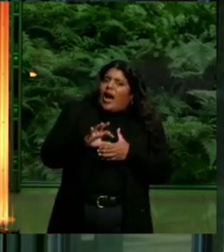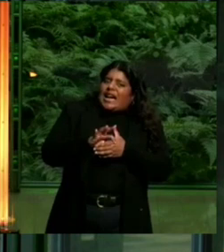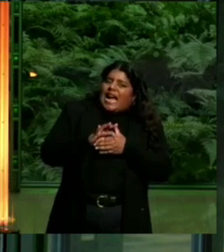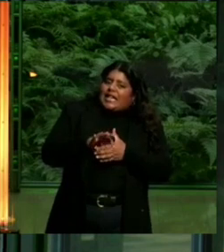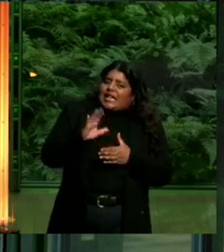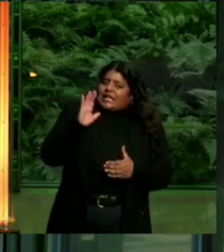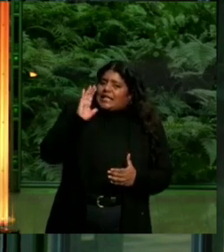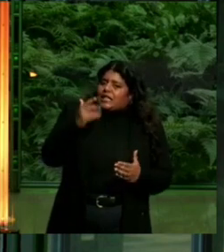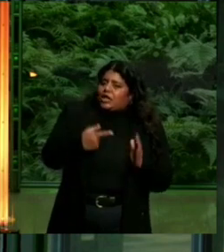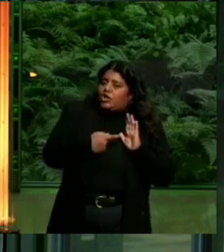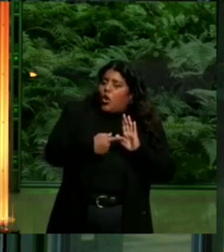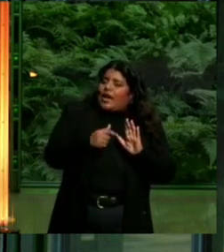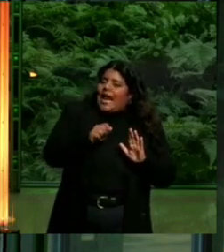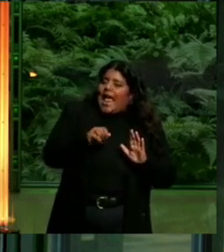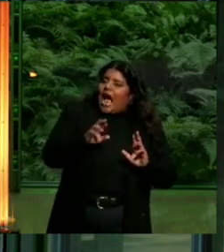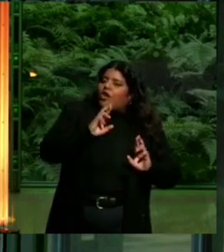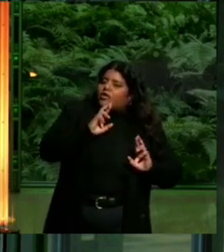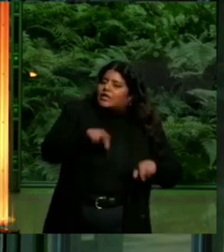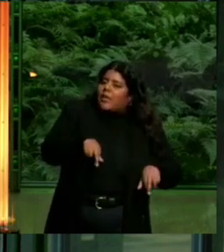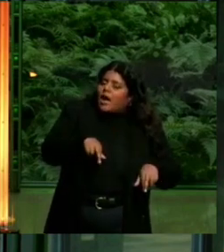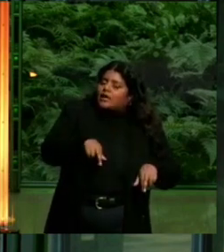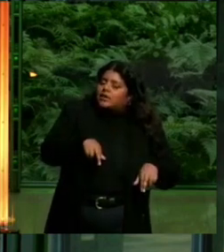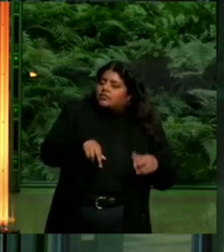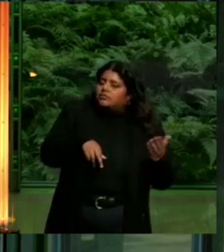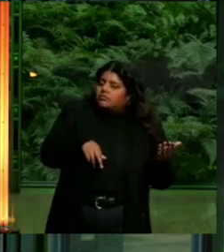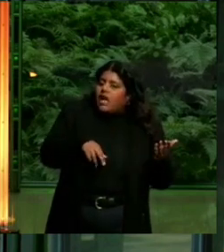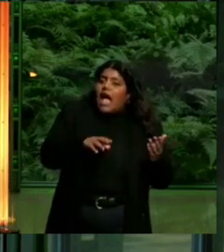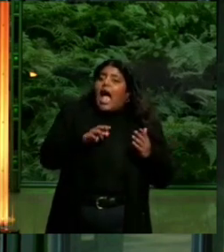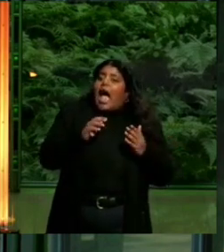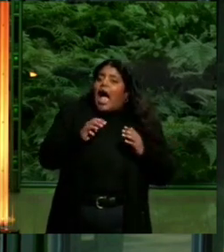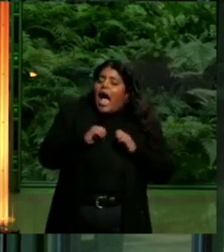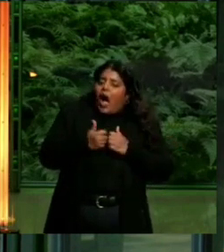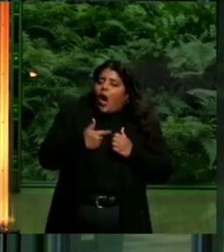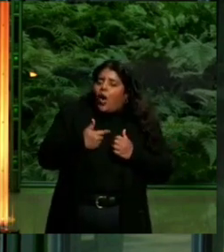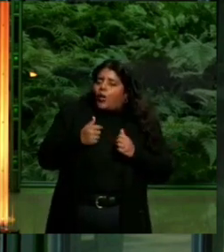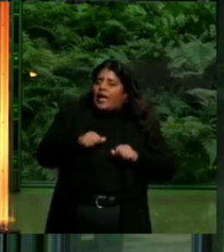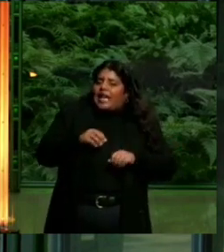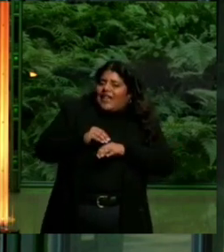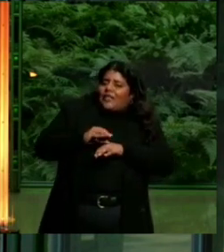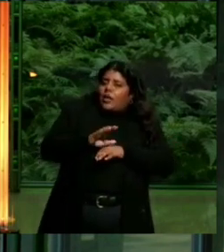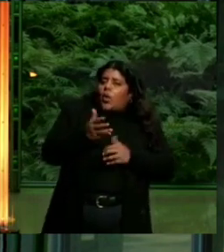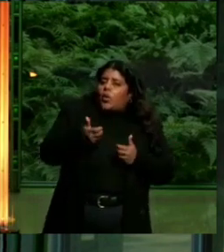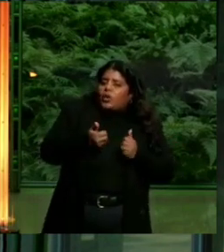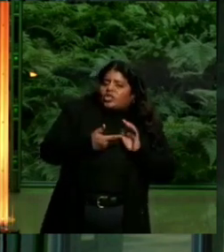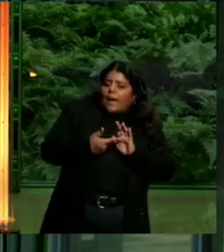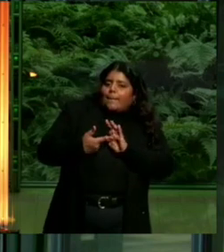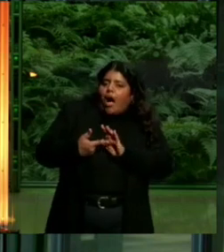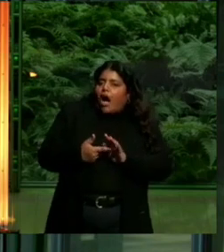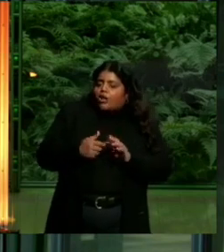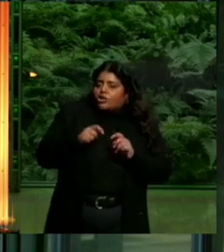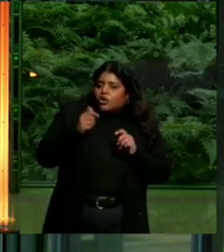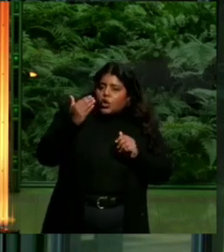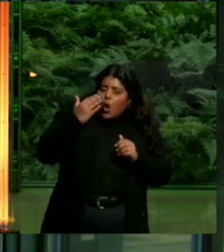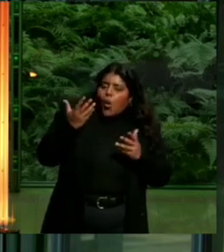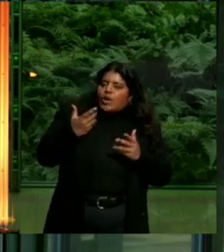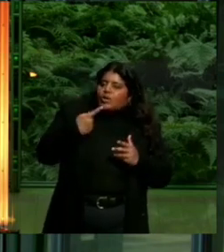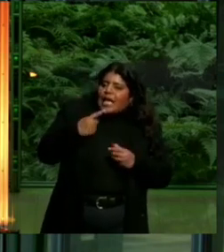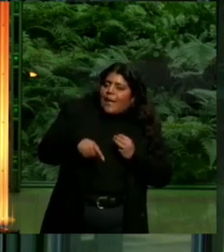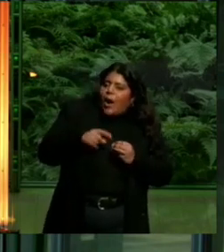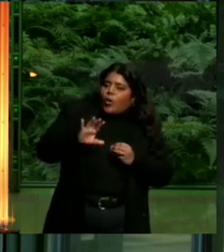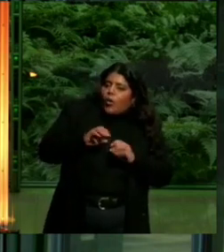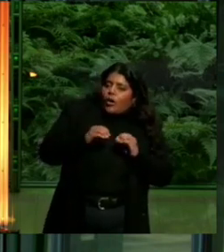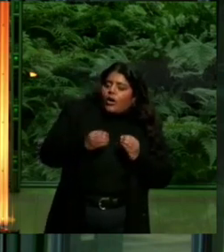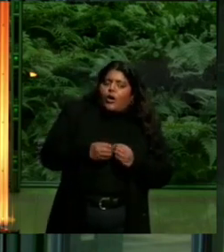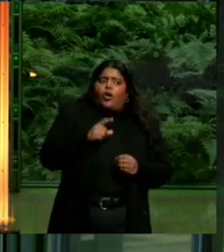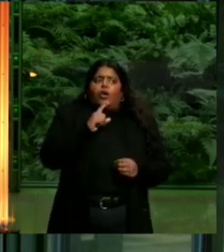has appeared in an AI response? And is there a way to influence what models know or say about your organization? Yeah, really